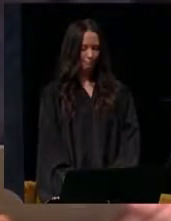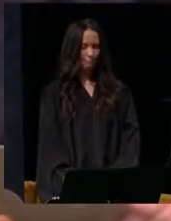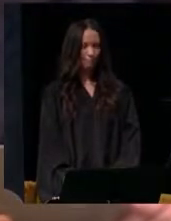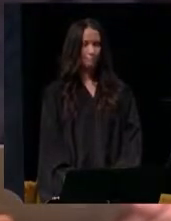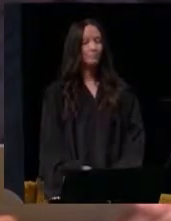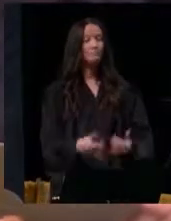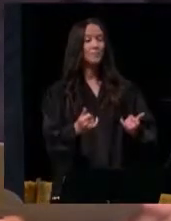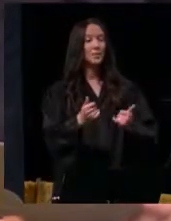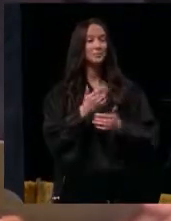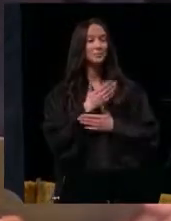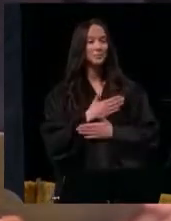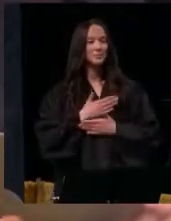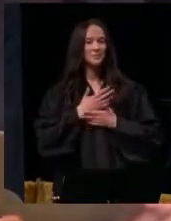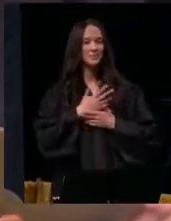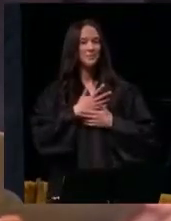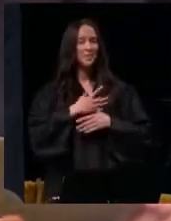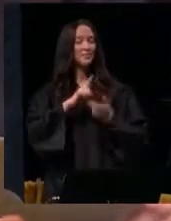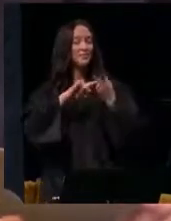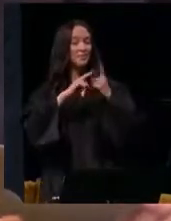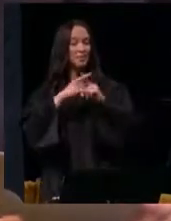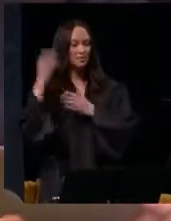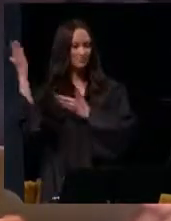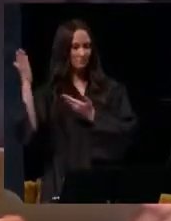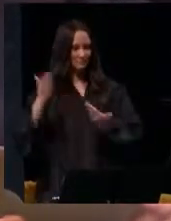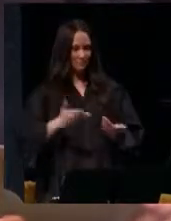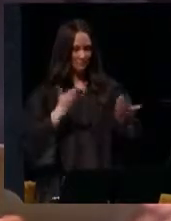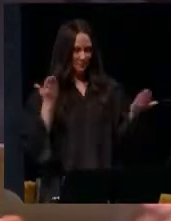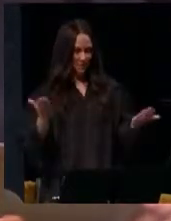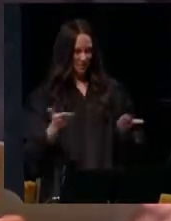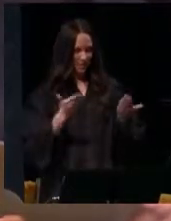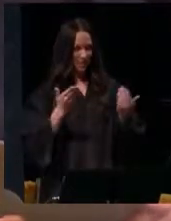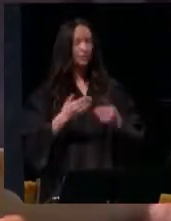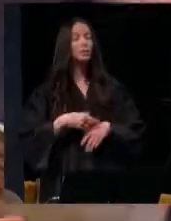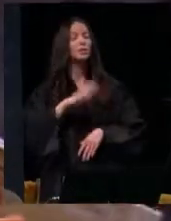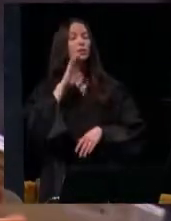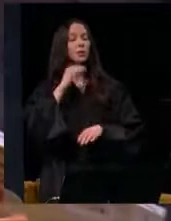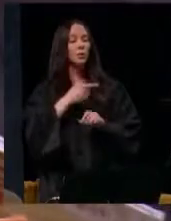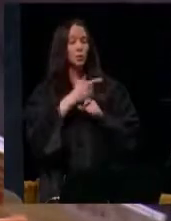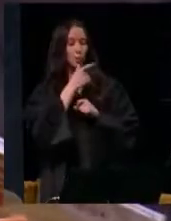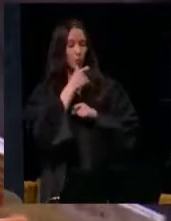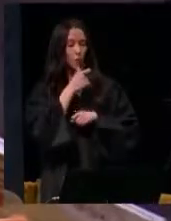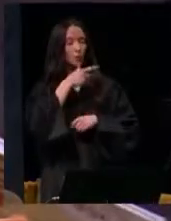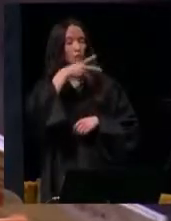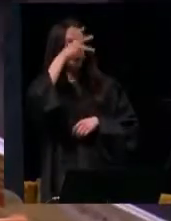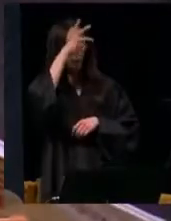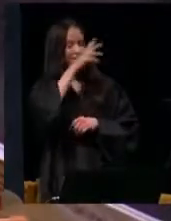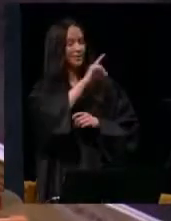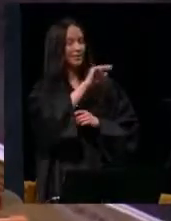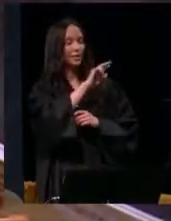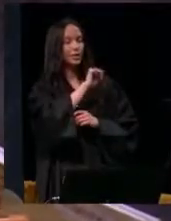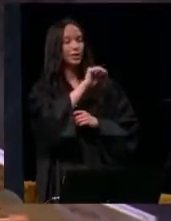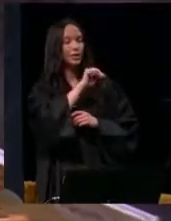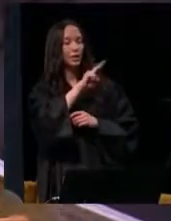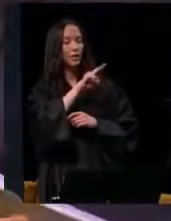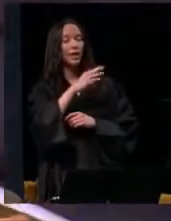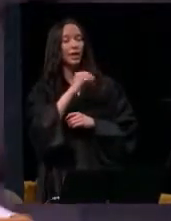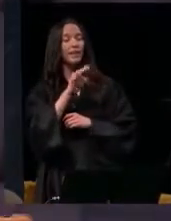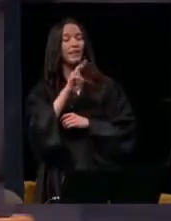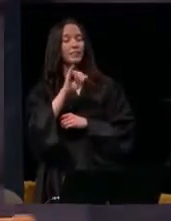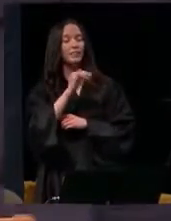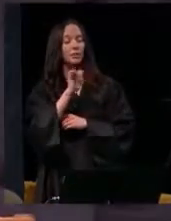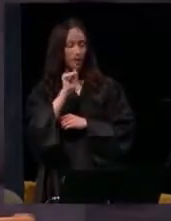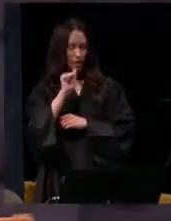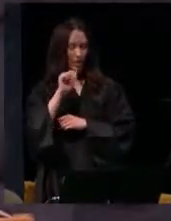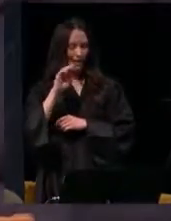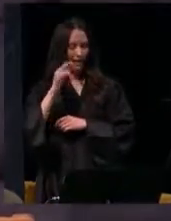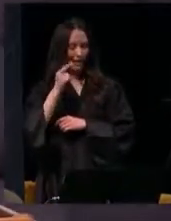I'm now pleased to bring a very special friend of mine to the stage. She's the daughter of Dr. Anu and Vijay Gaba. She was